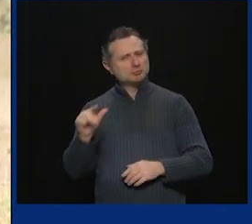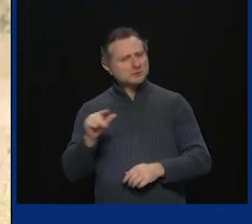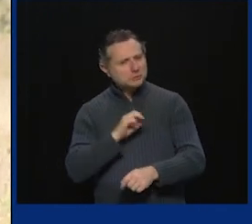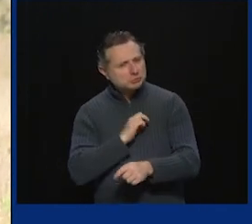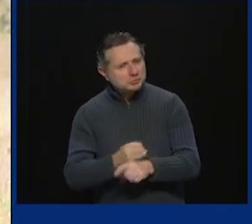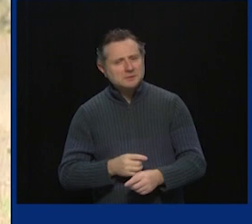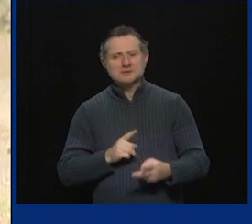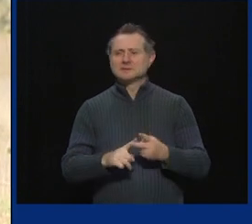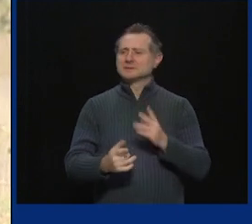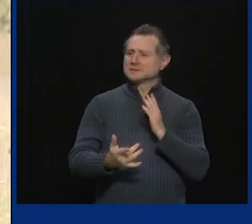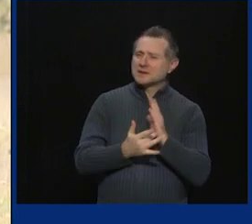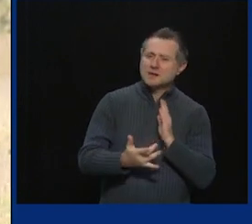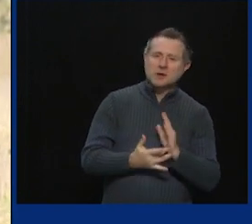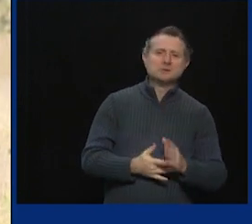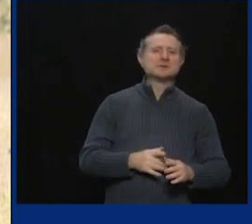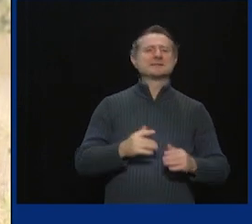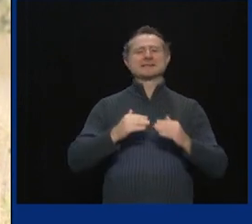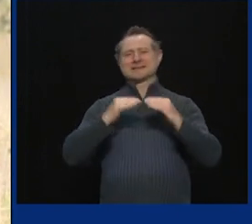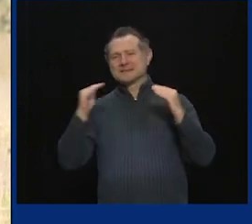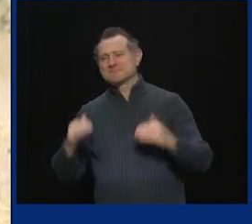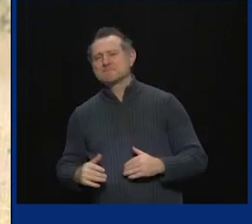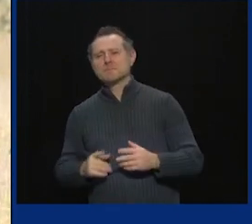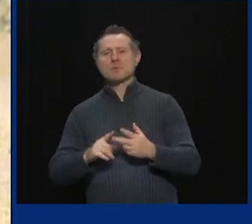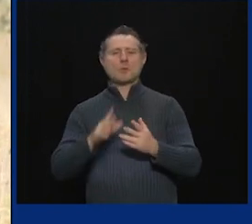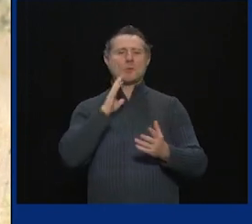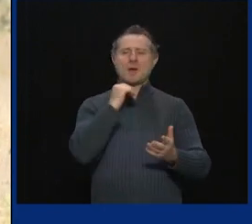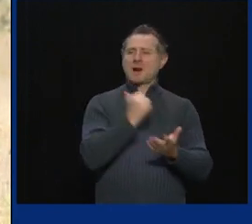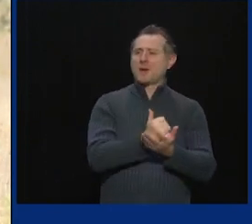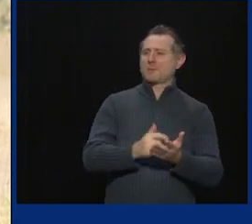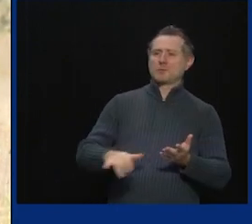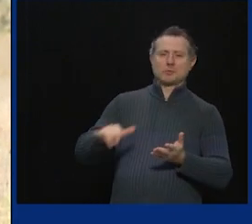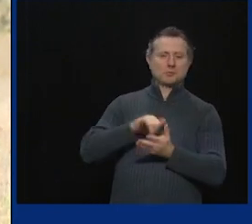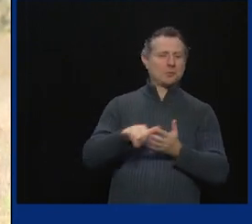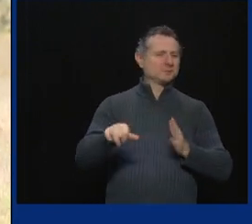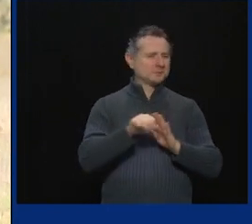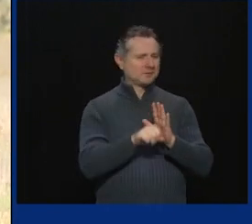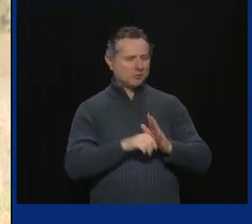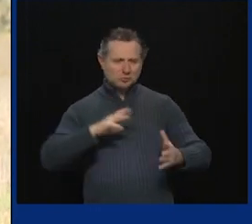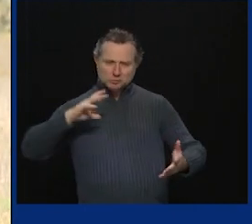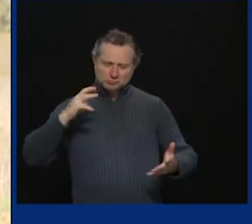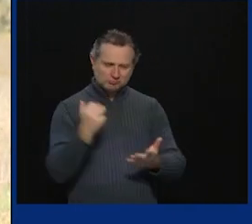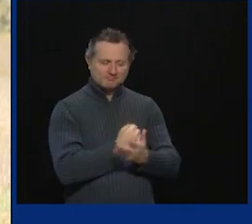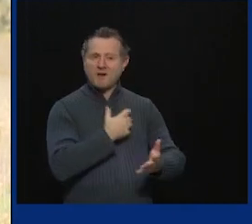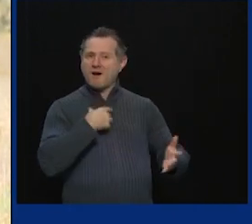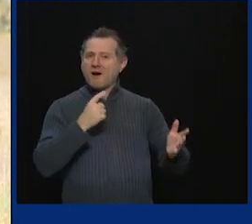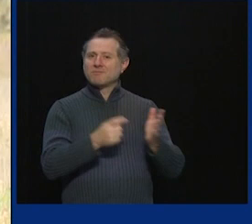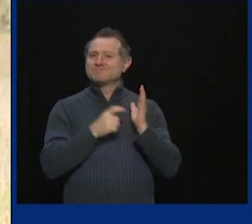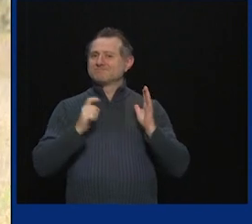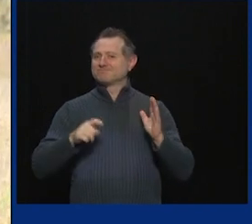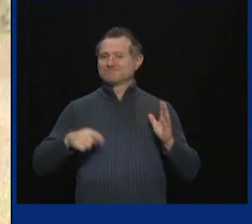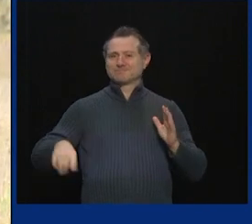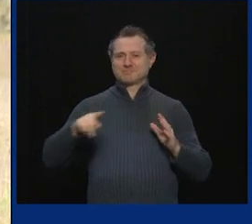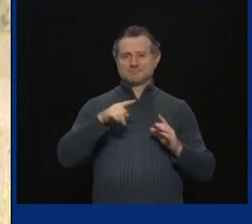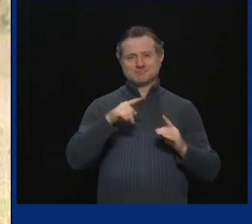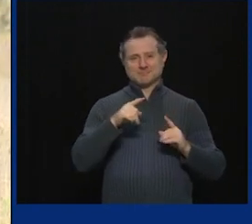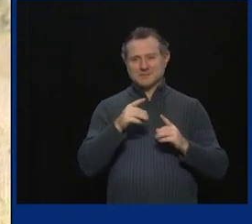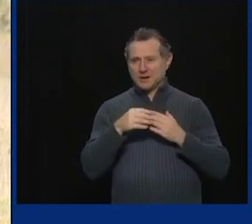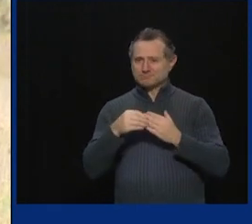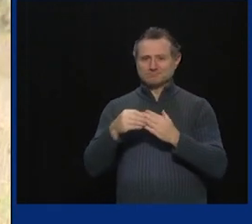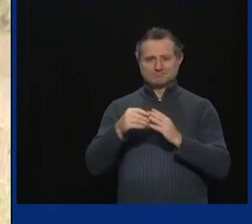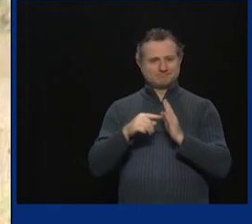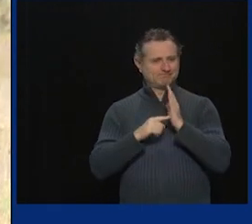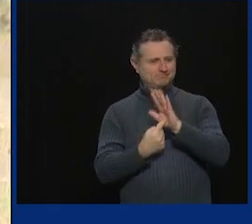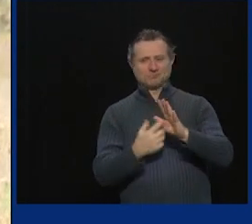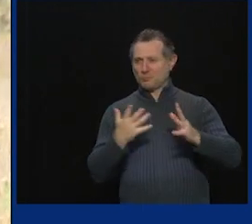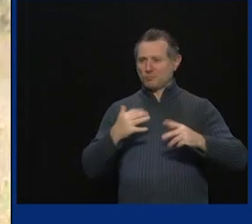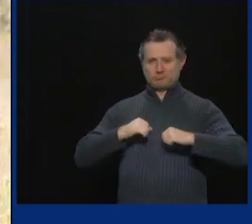help New York State achieve its statutory emissions thresholds as mandated in the Climate Leadership and Community Protection Act. It is heartening